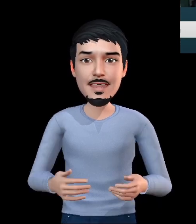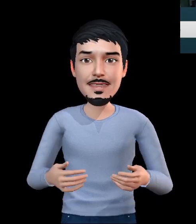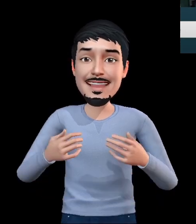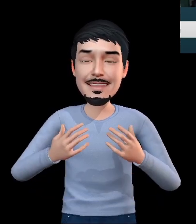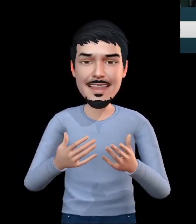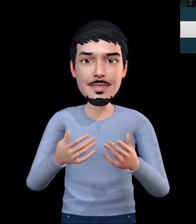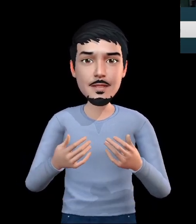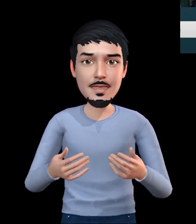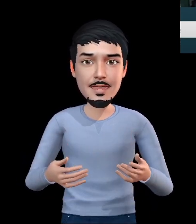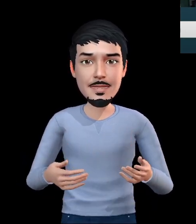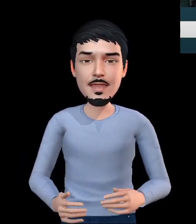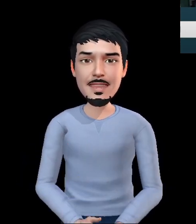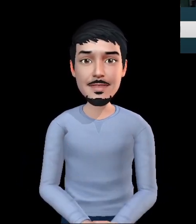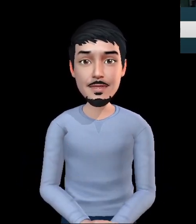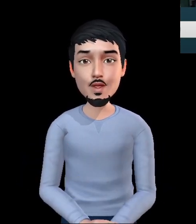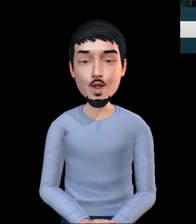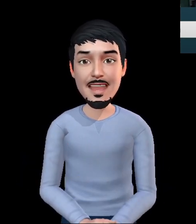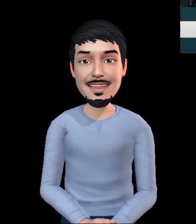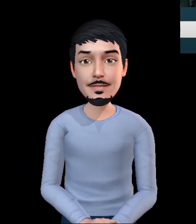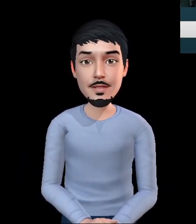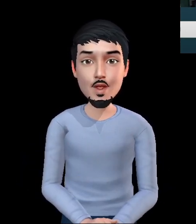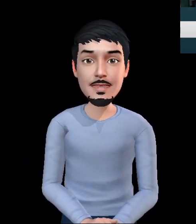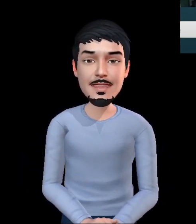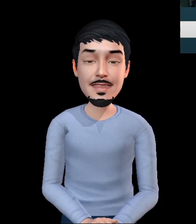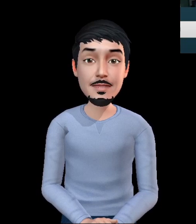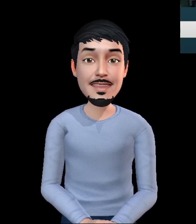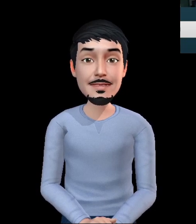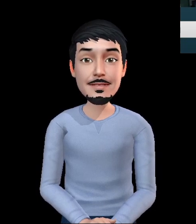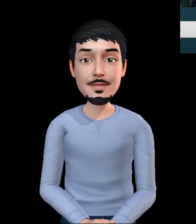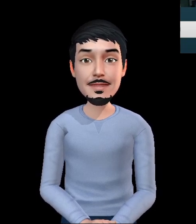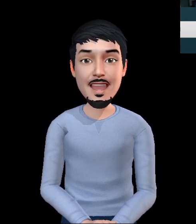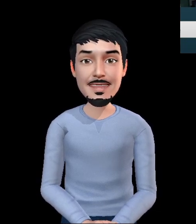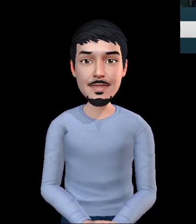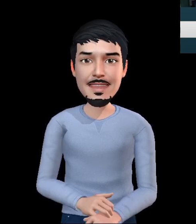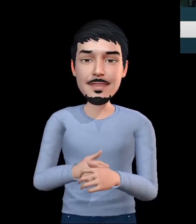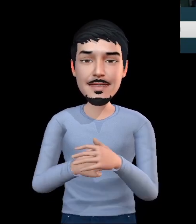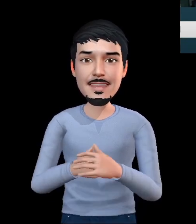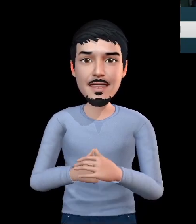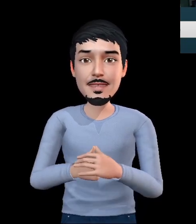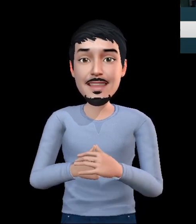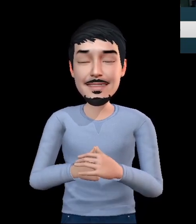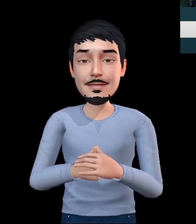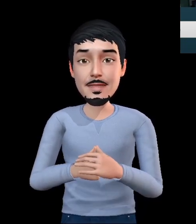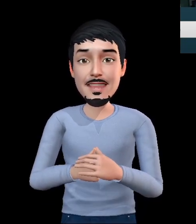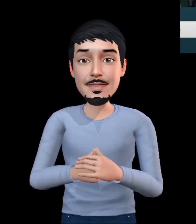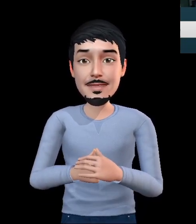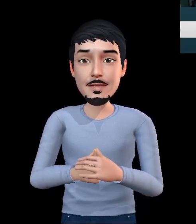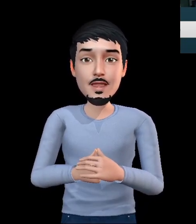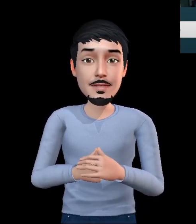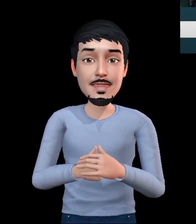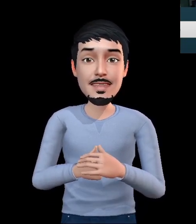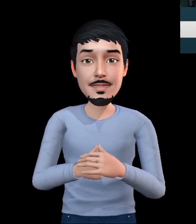They should be expecting an answer from the U.S. government as to why it supports the Philippines. Why do you guys think the United States continues